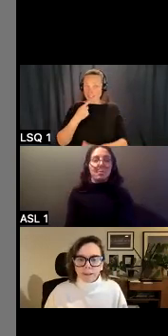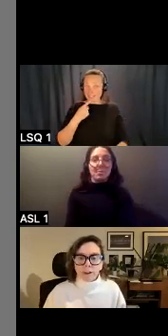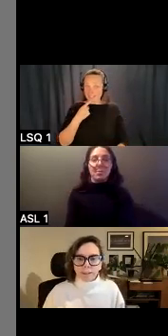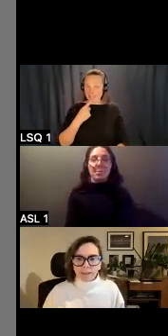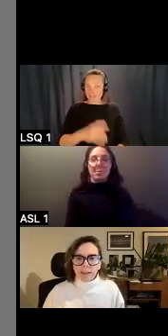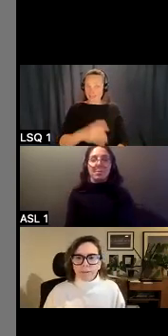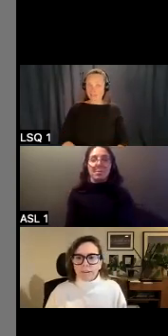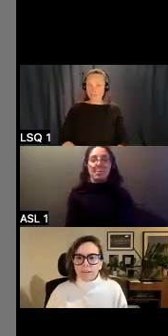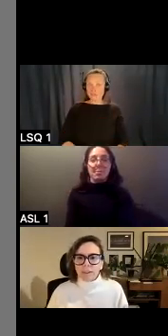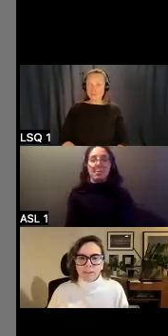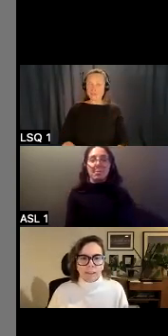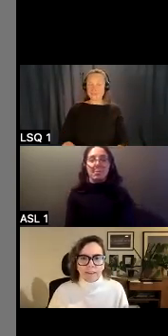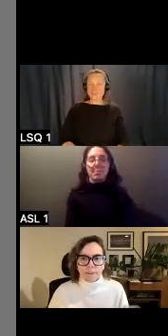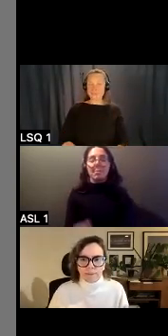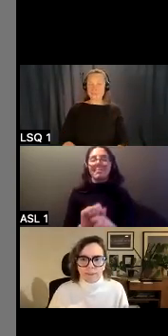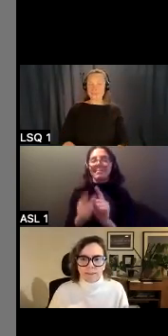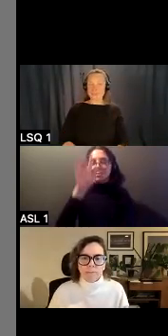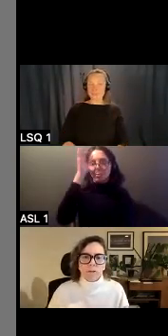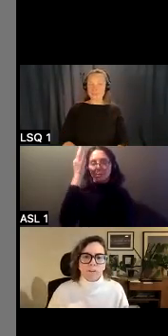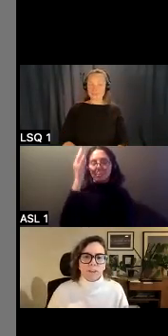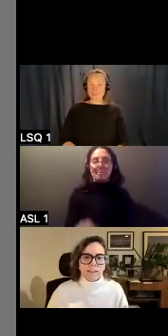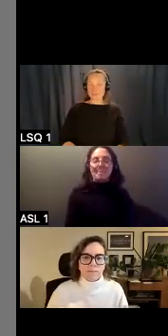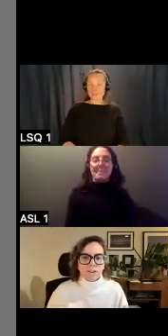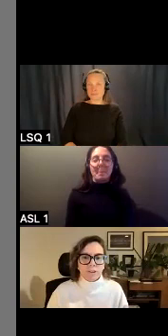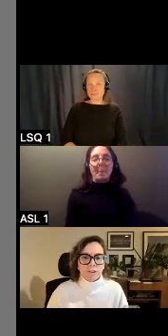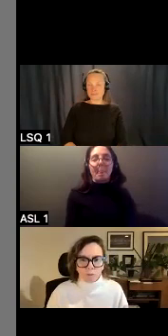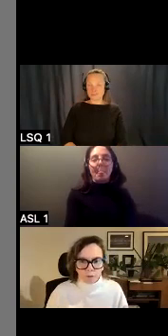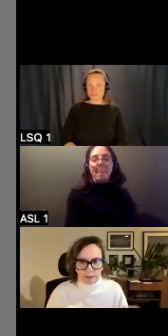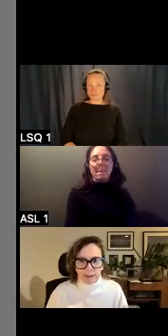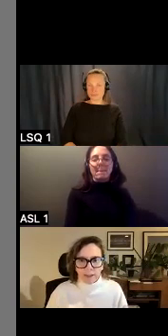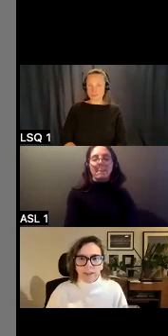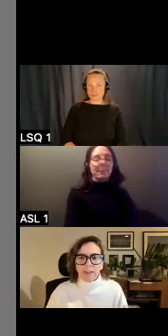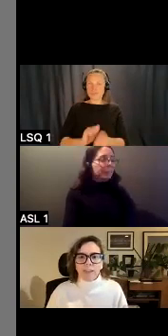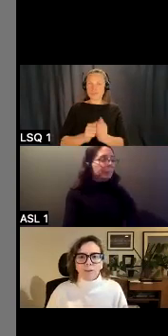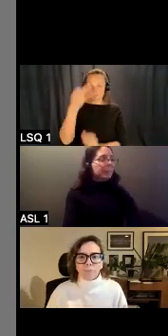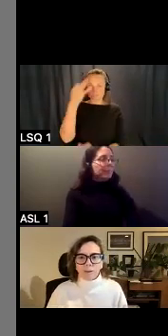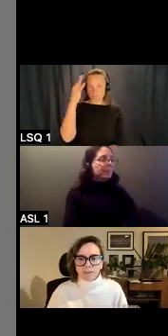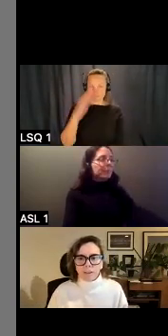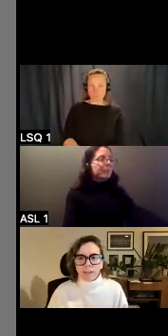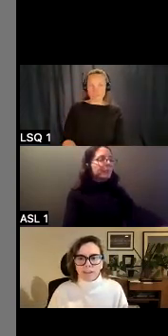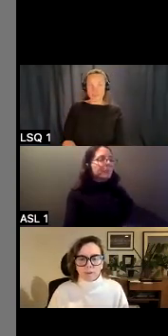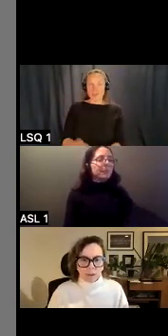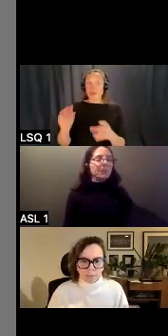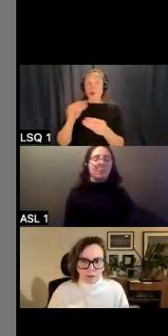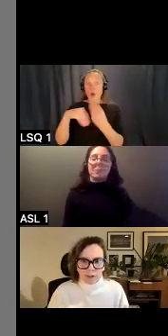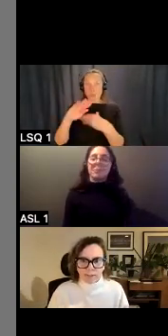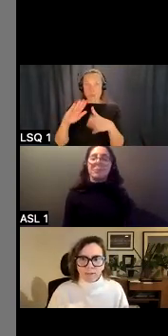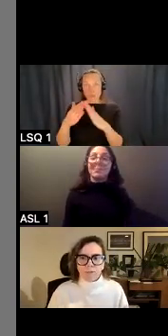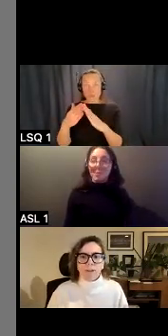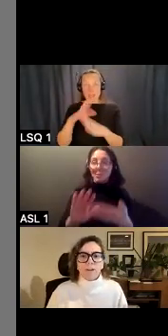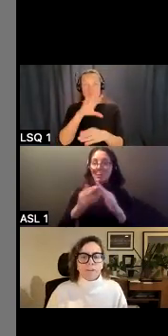Comme André l'a mentionné, les organismes admissibles sont les organismes de services communautaires. These organizations are community organizations, including